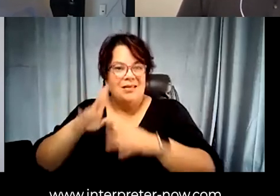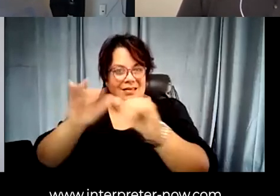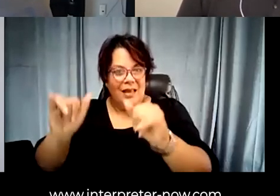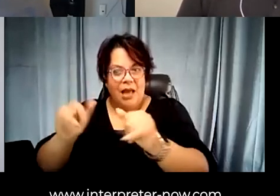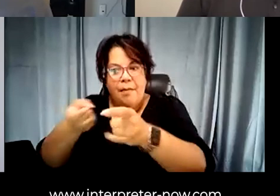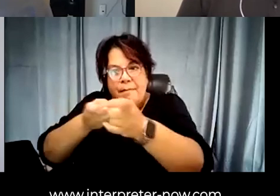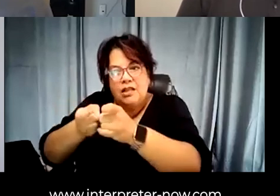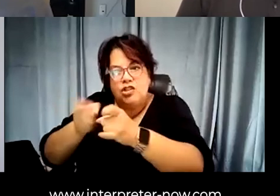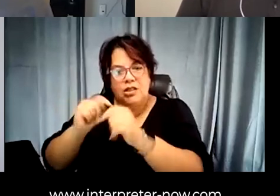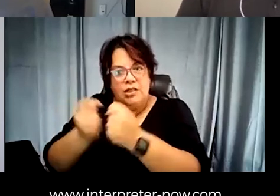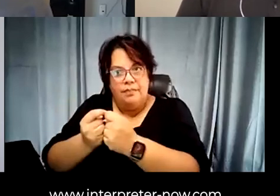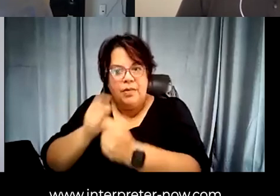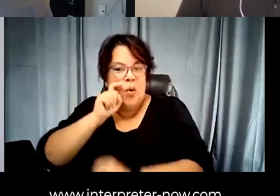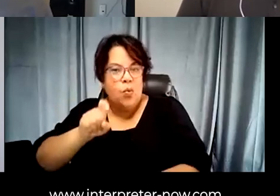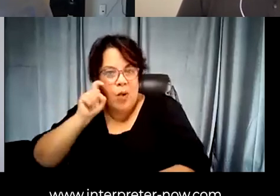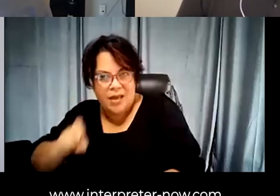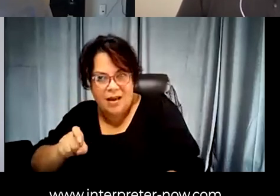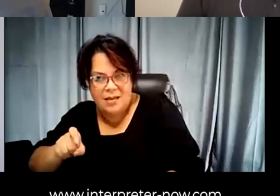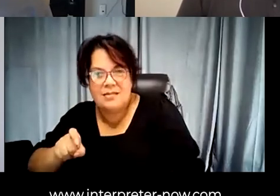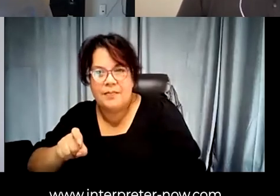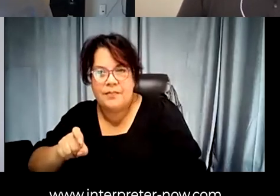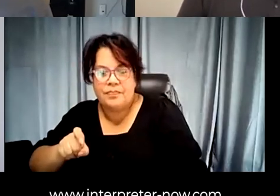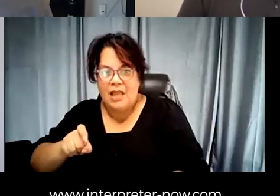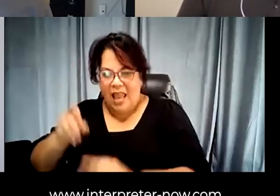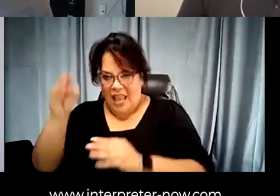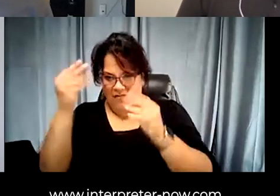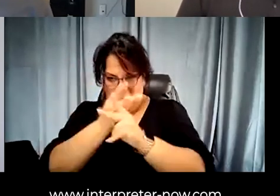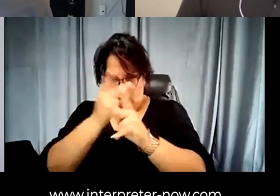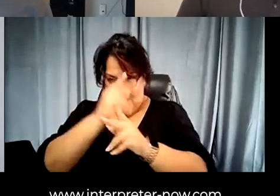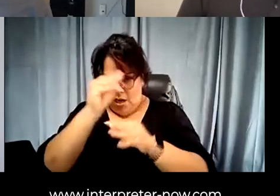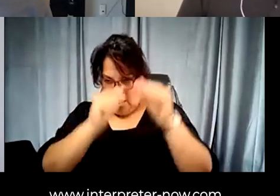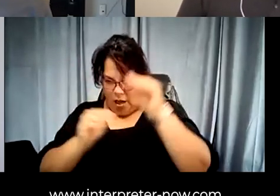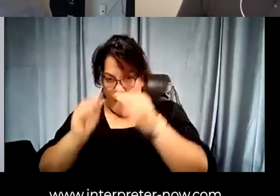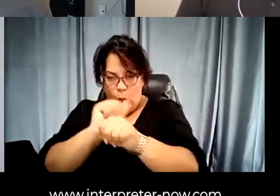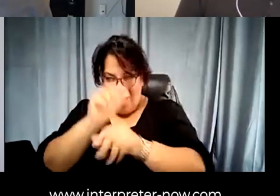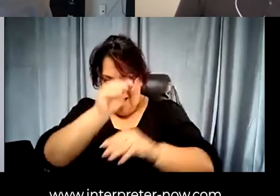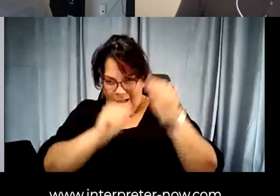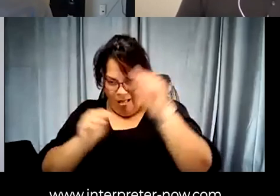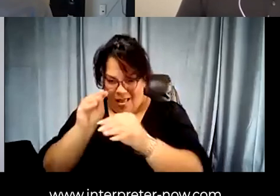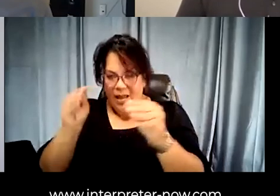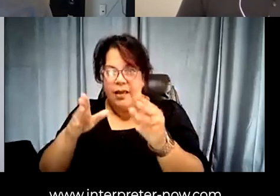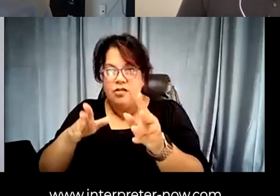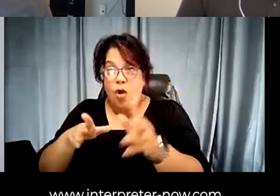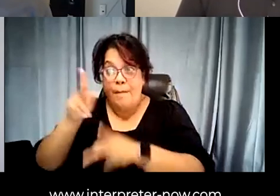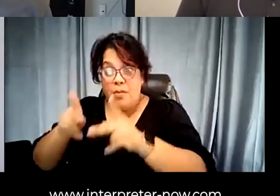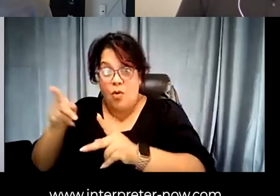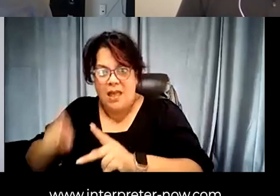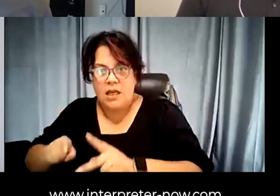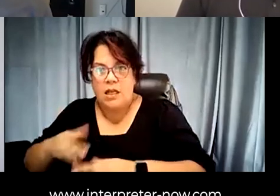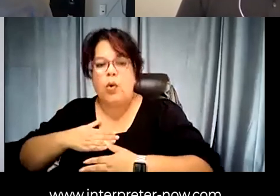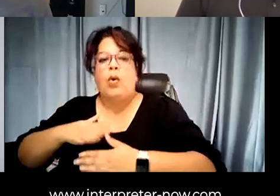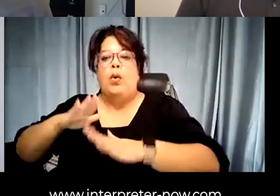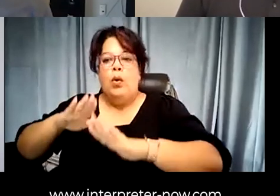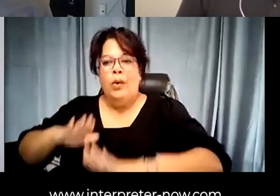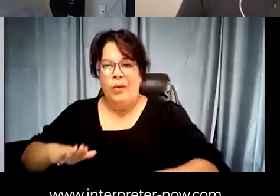So recognizing it and then restructuring how work gets done so that the people who need to breathe can breathe, but you can